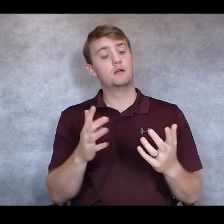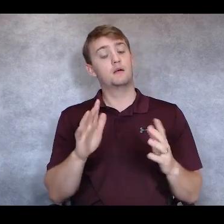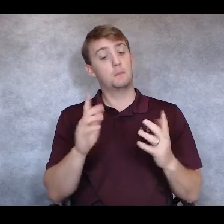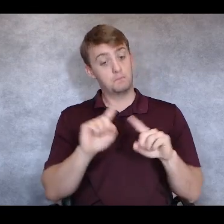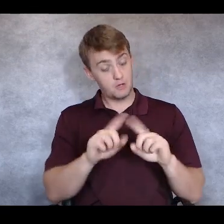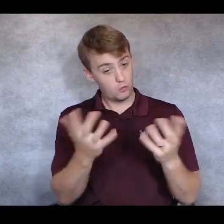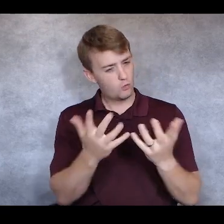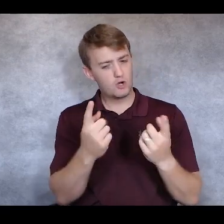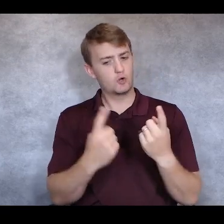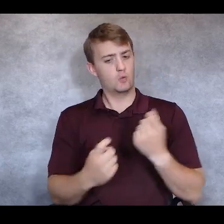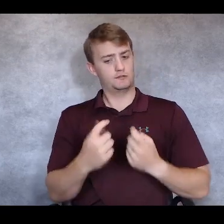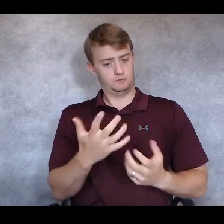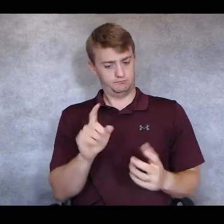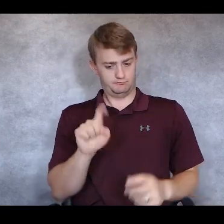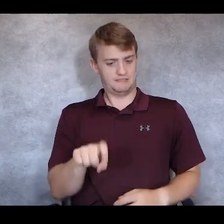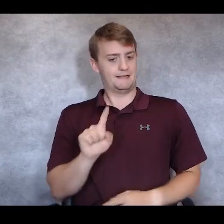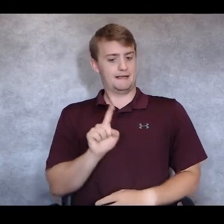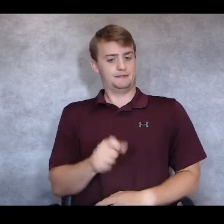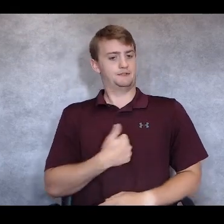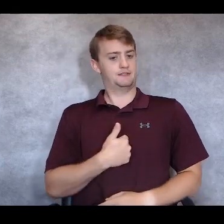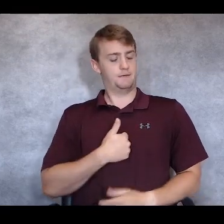ask before you begin?